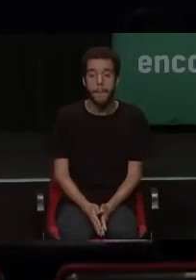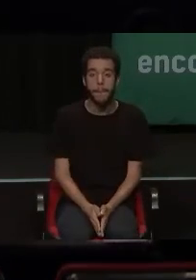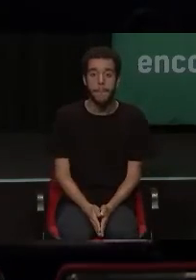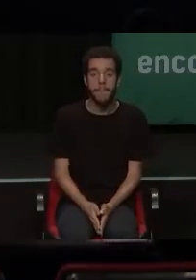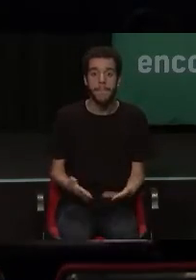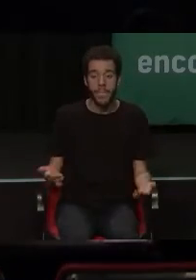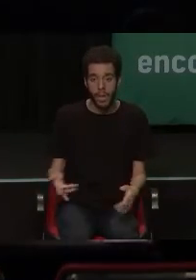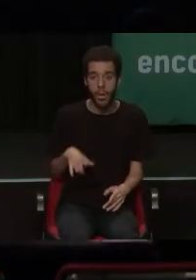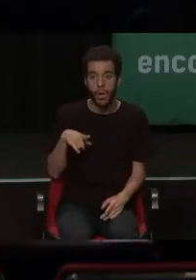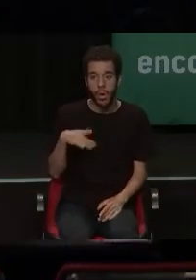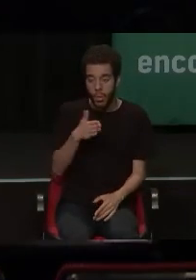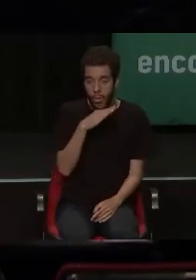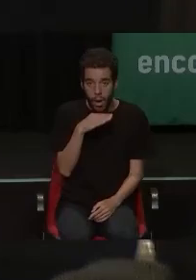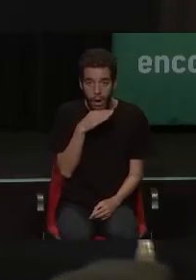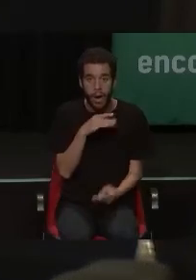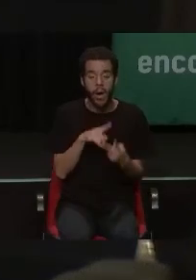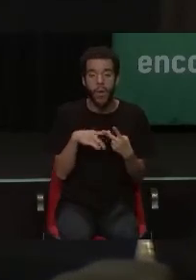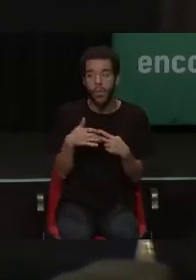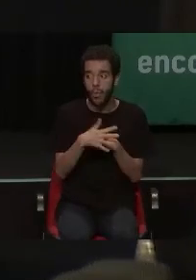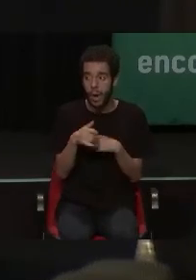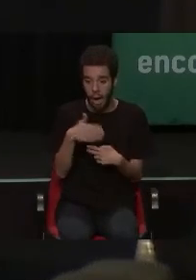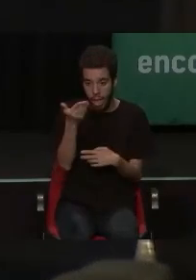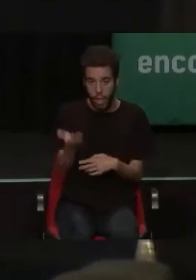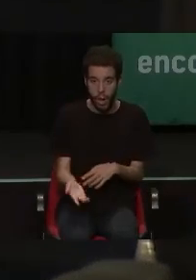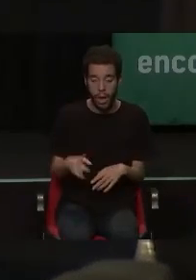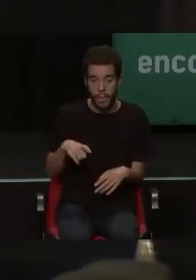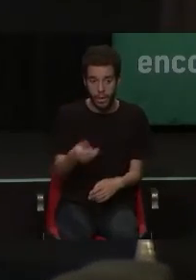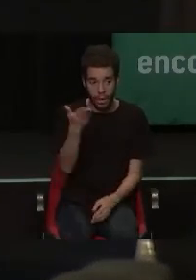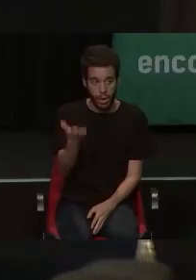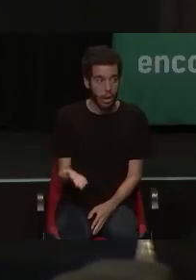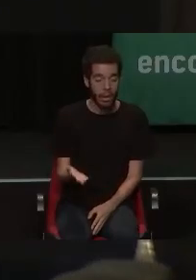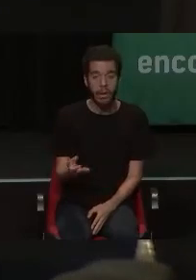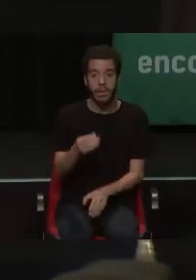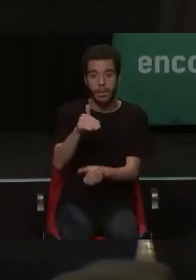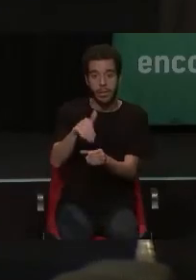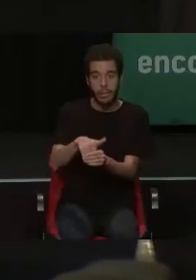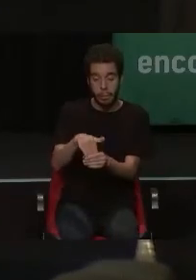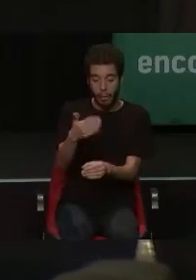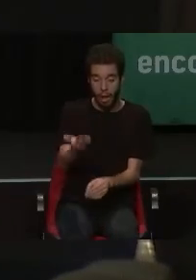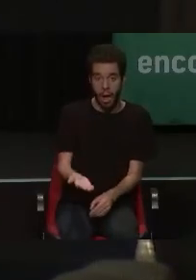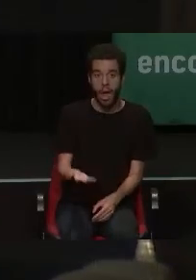These genes exist in cats and dogs, in the intestine,